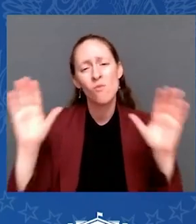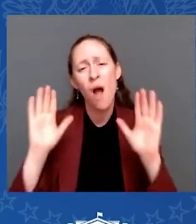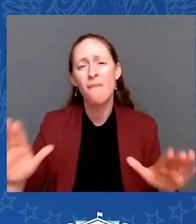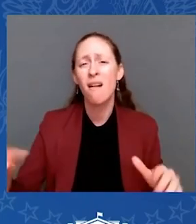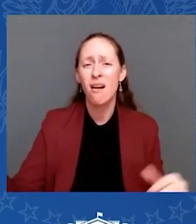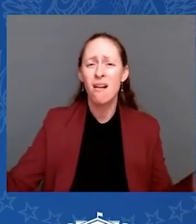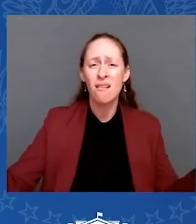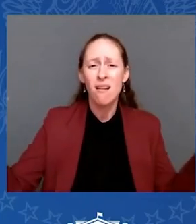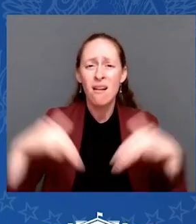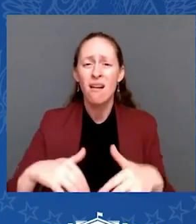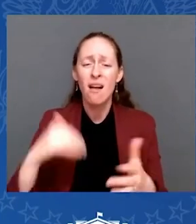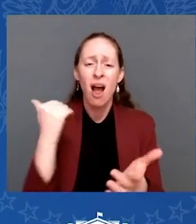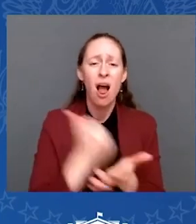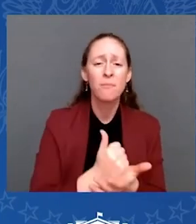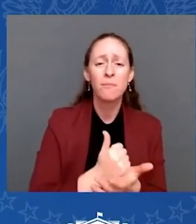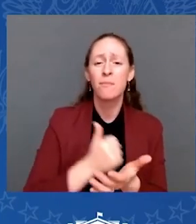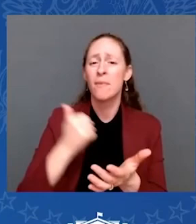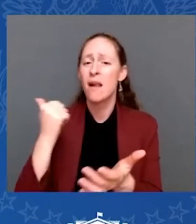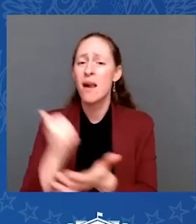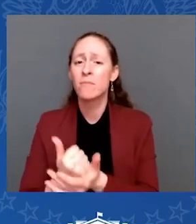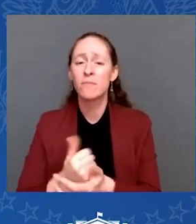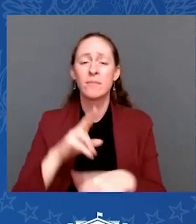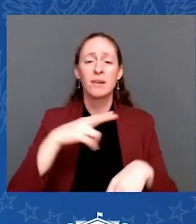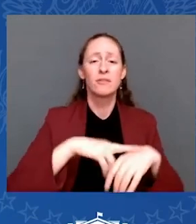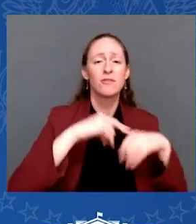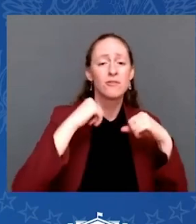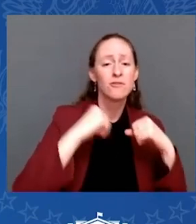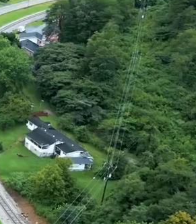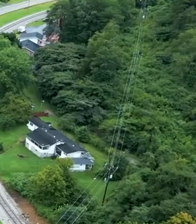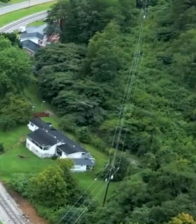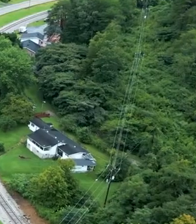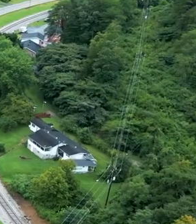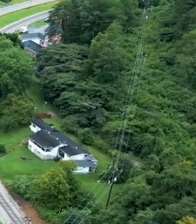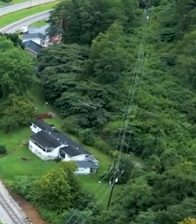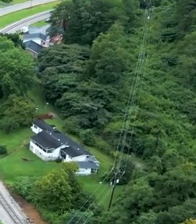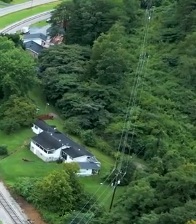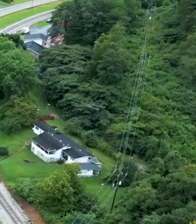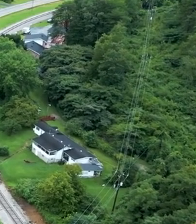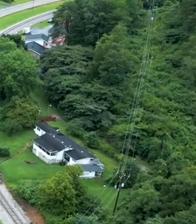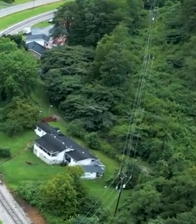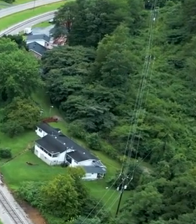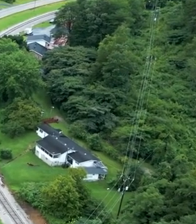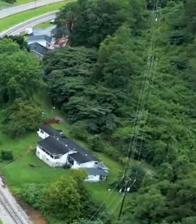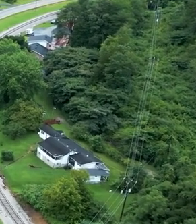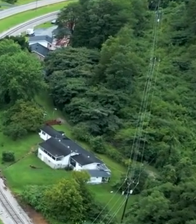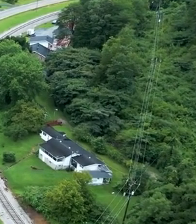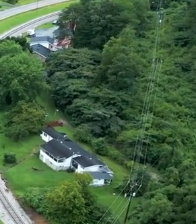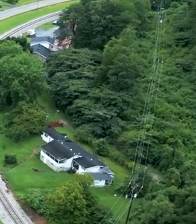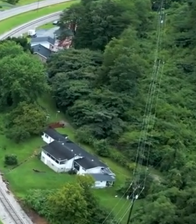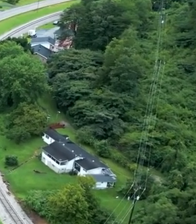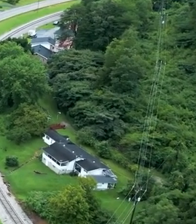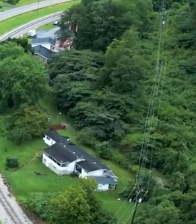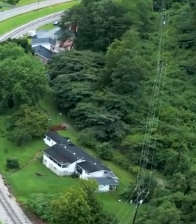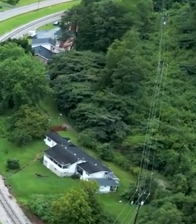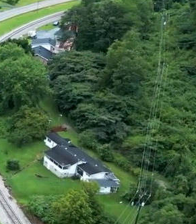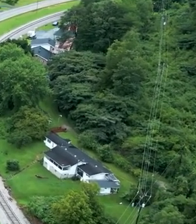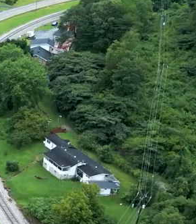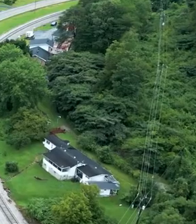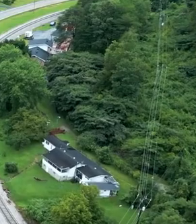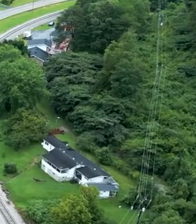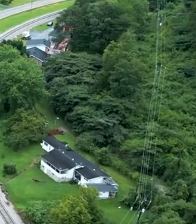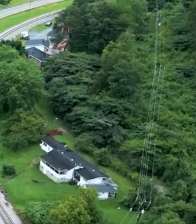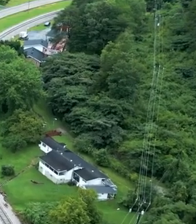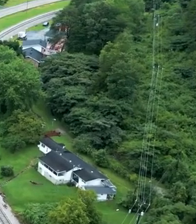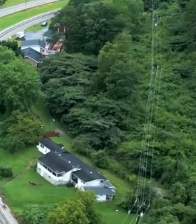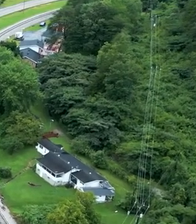responders Who showed up, just not from here, but from all over the Lexington Fire Department Trying to get to hazard, couldn't get